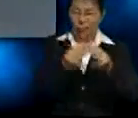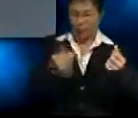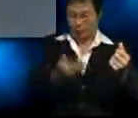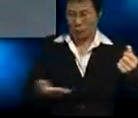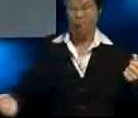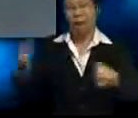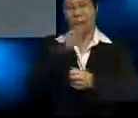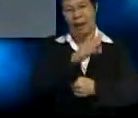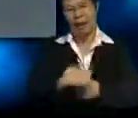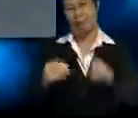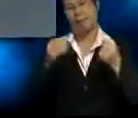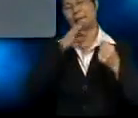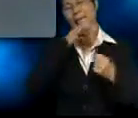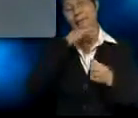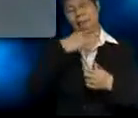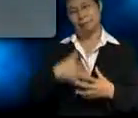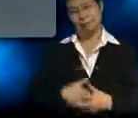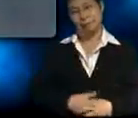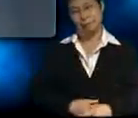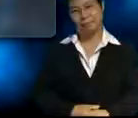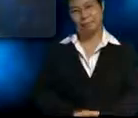dissolved substances and dirt.